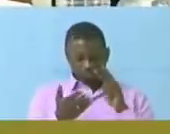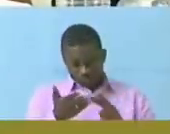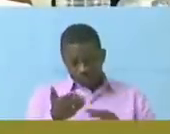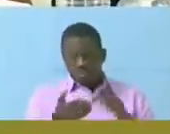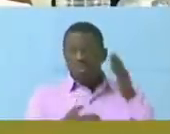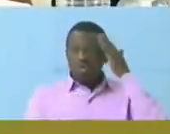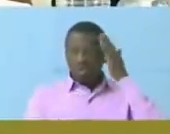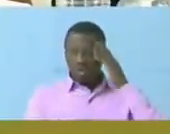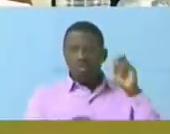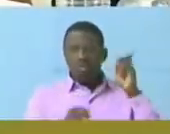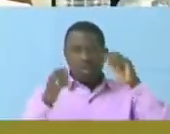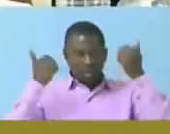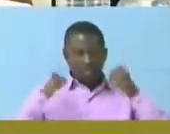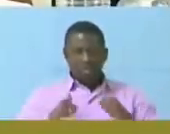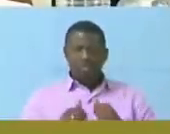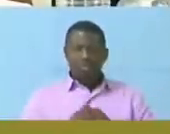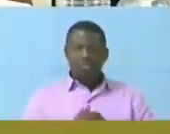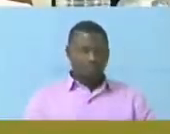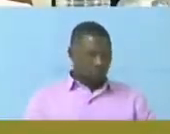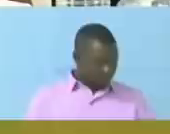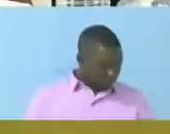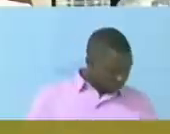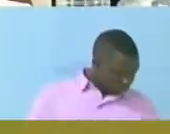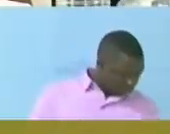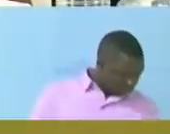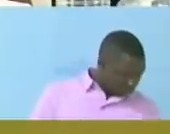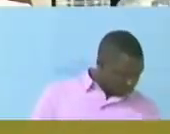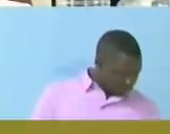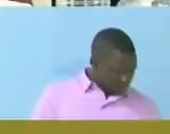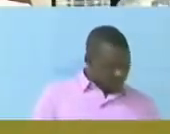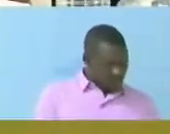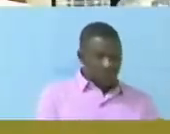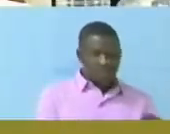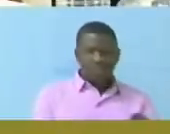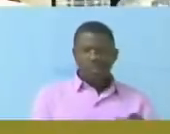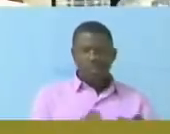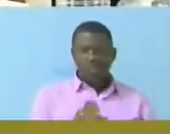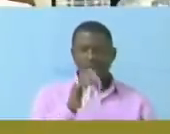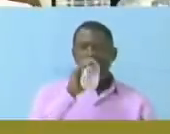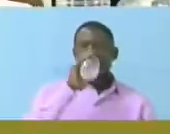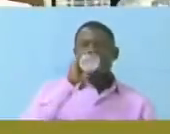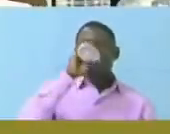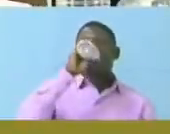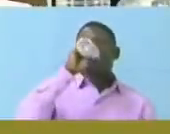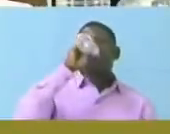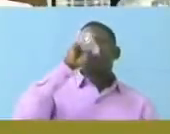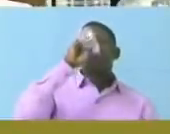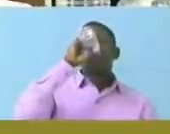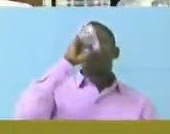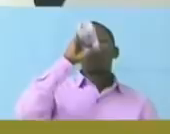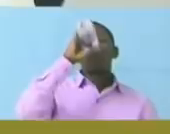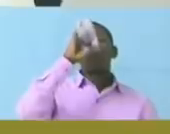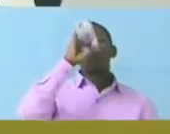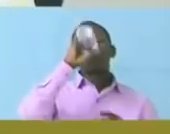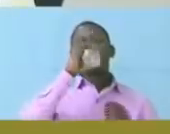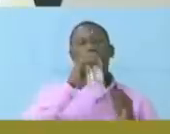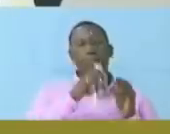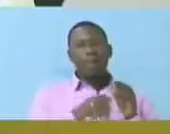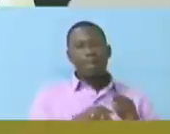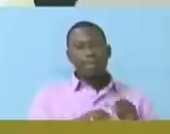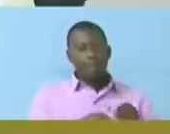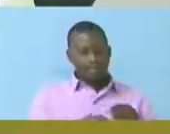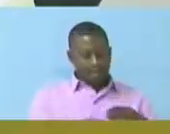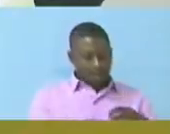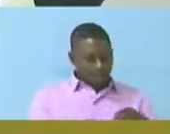discussion. Avoiding gender, avoiding this, avoiding that, and we don't know what you're talking about. Thank you, Mr. Chair. Thank you.